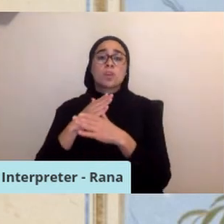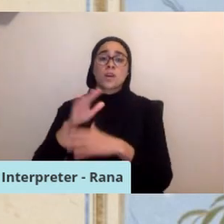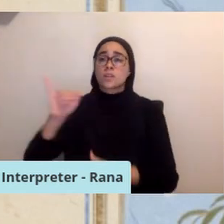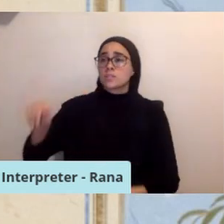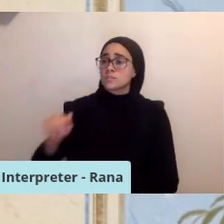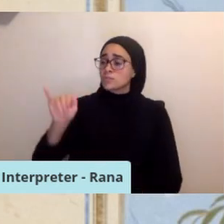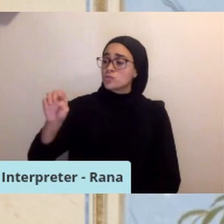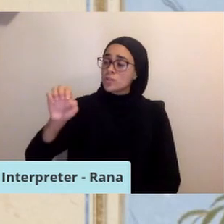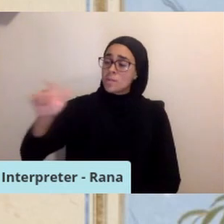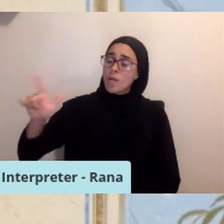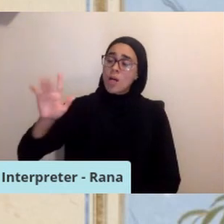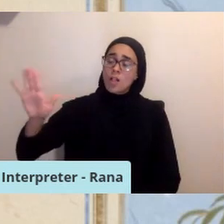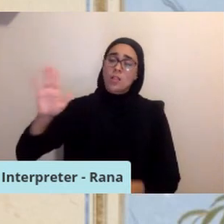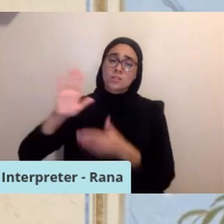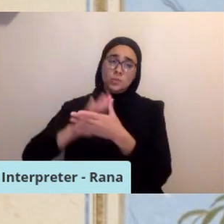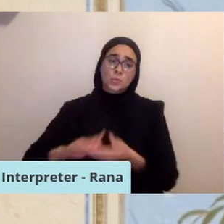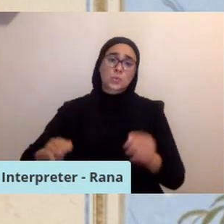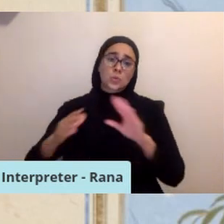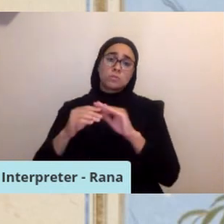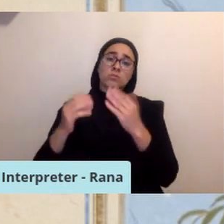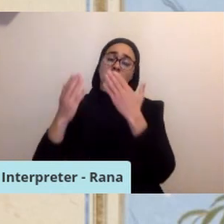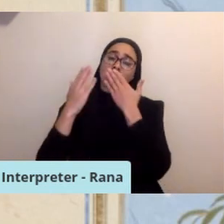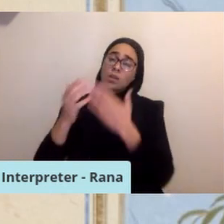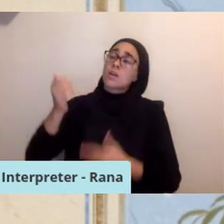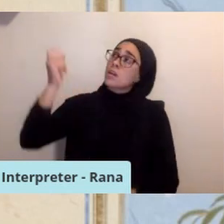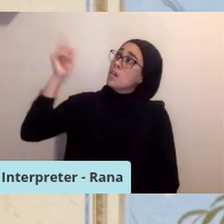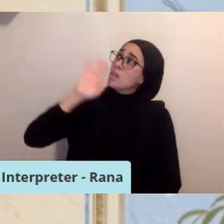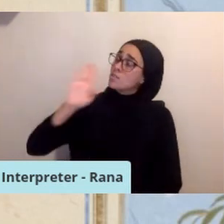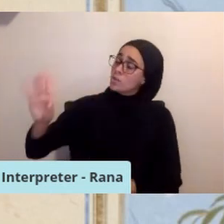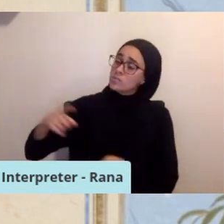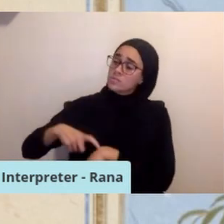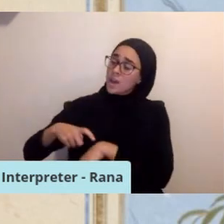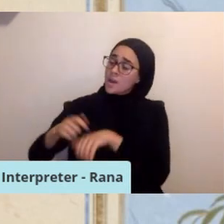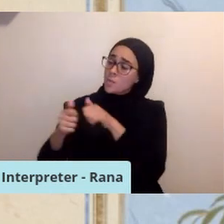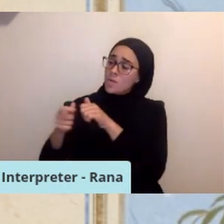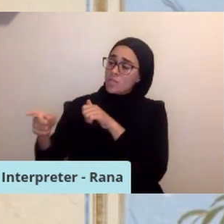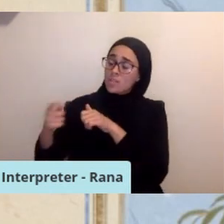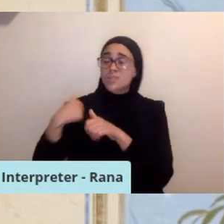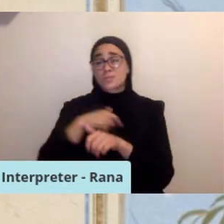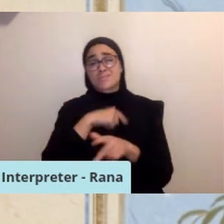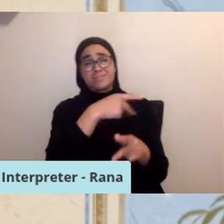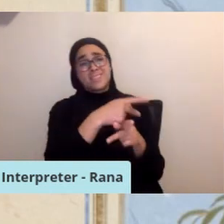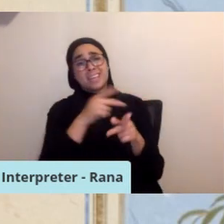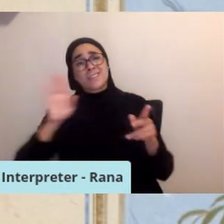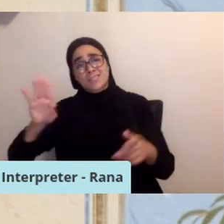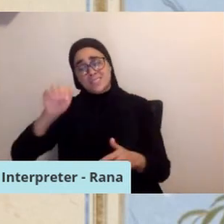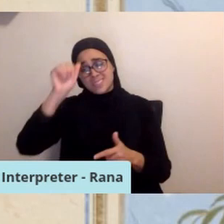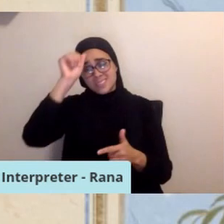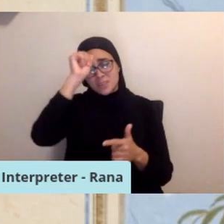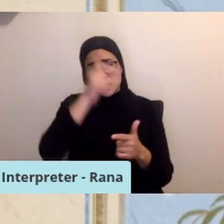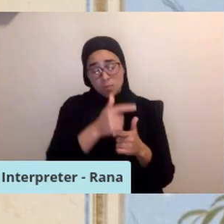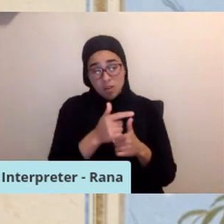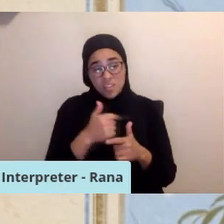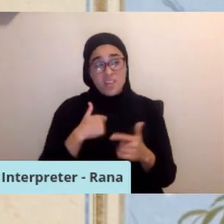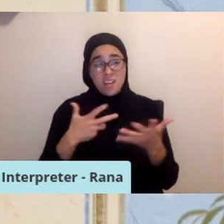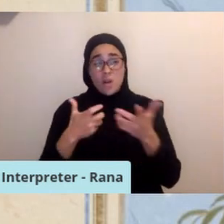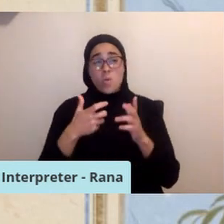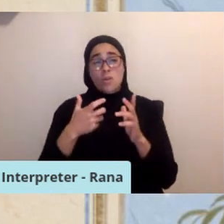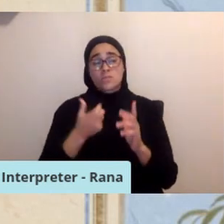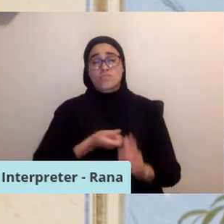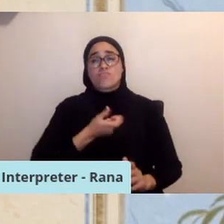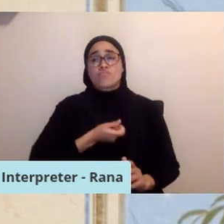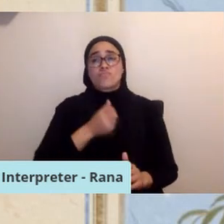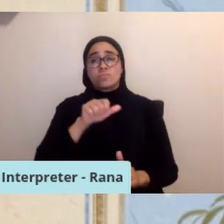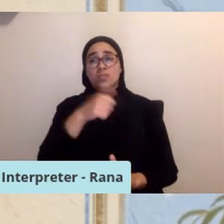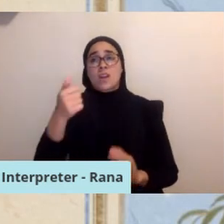the time that he is with us. And we're really looking out for his brother. And I want to read you part of another poem